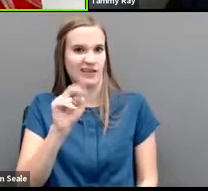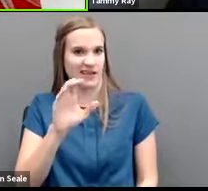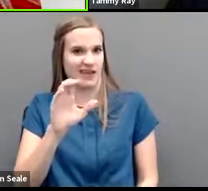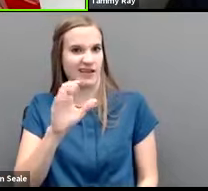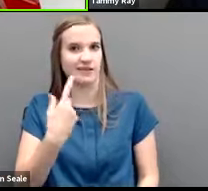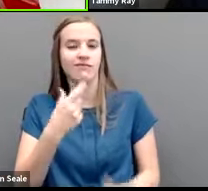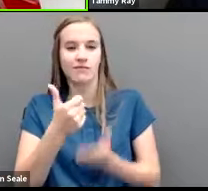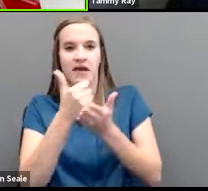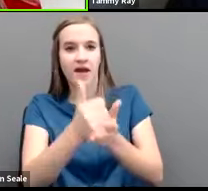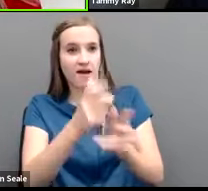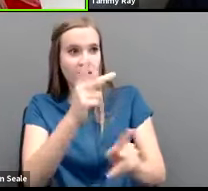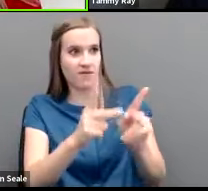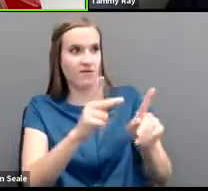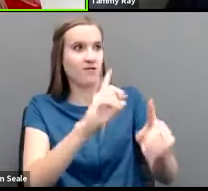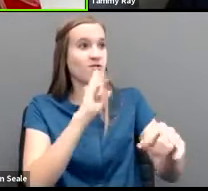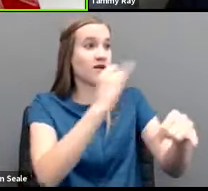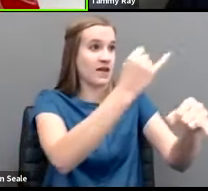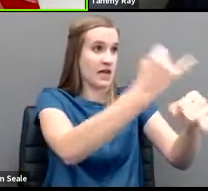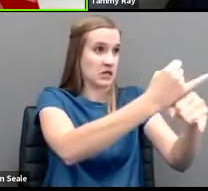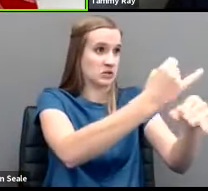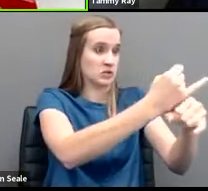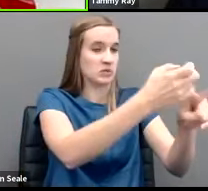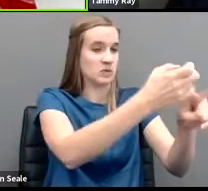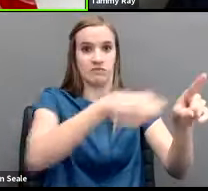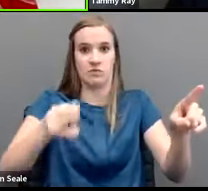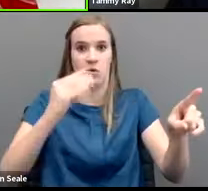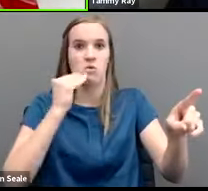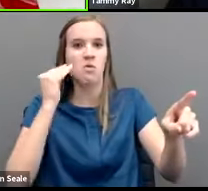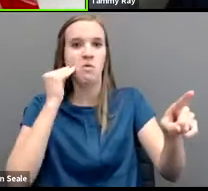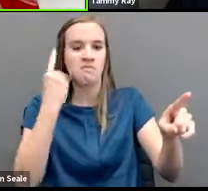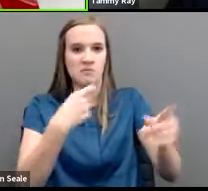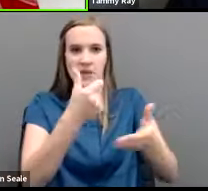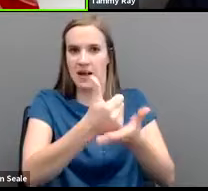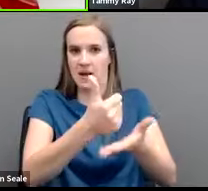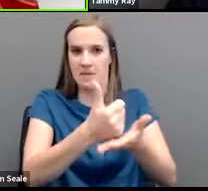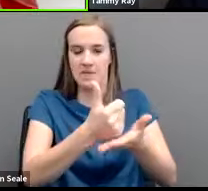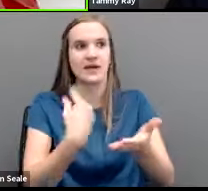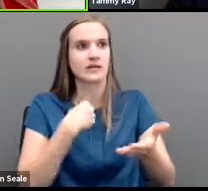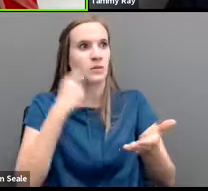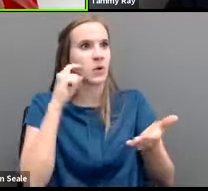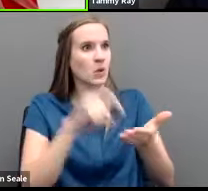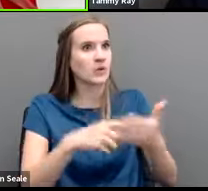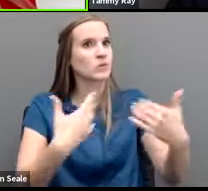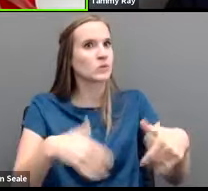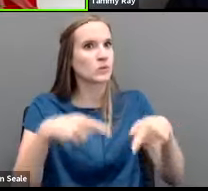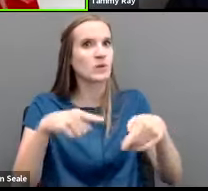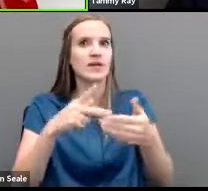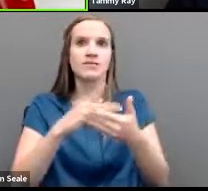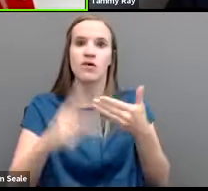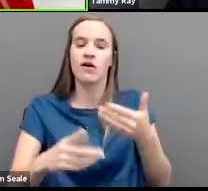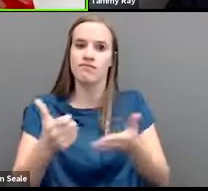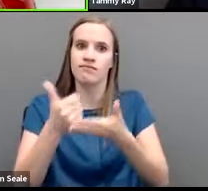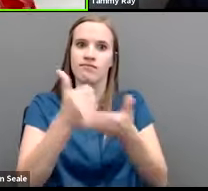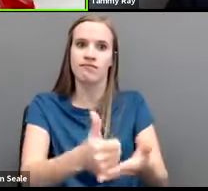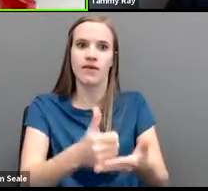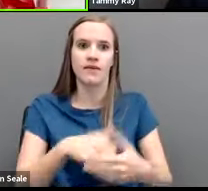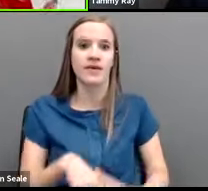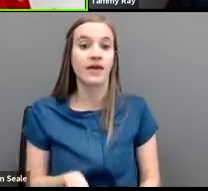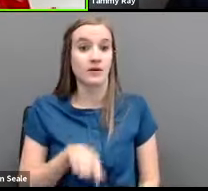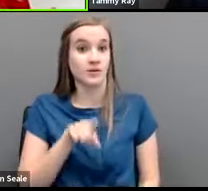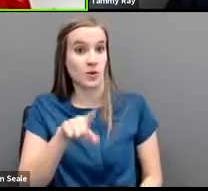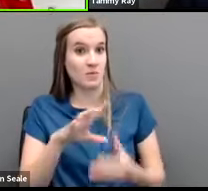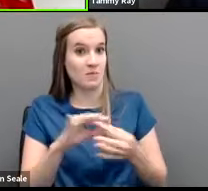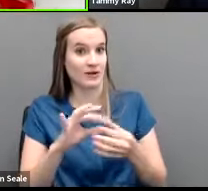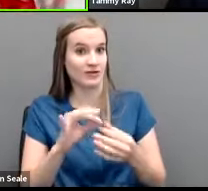of different providers out there. And you really do see that impact. And you mentioned the grant. So first off, thank you